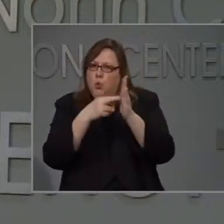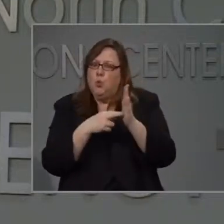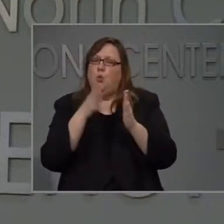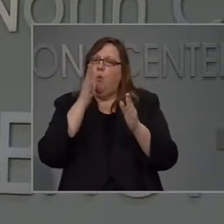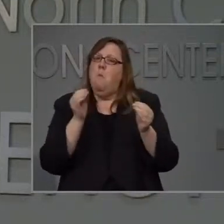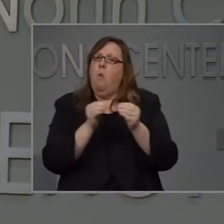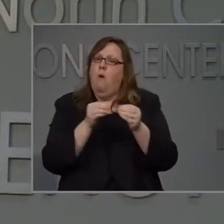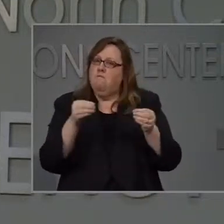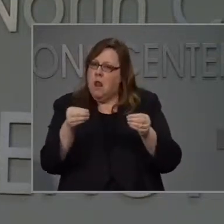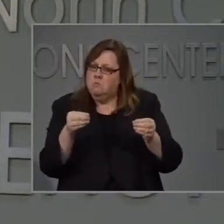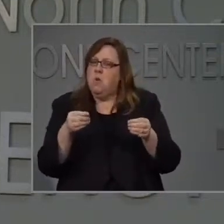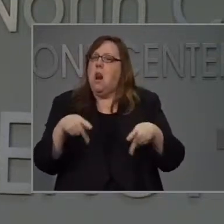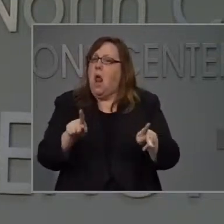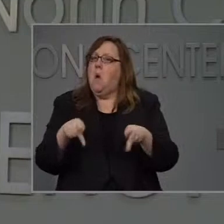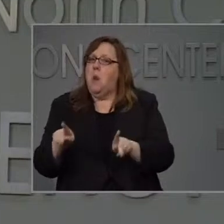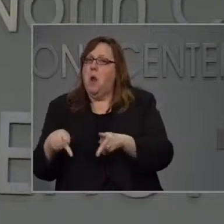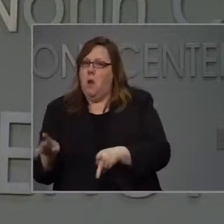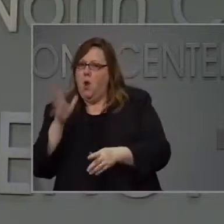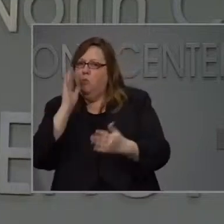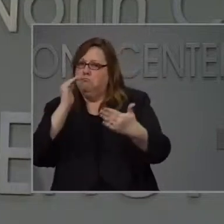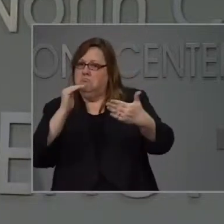about that just a little bit.